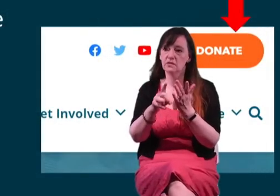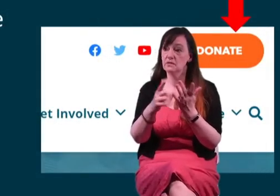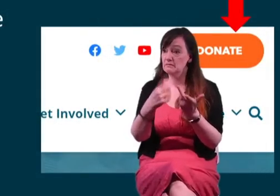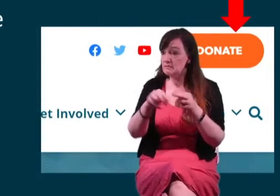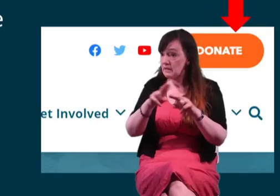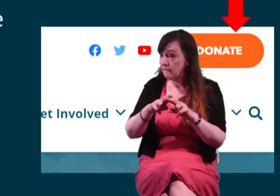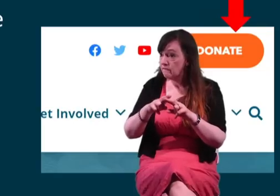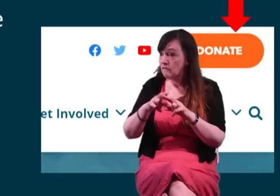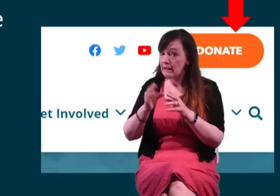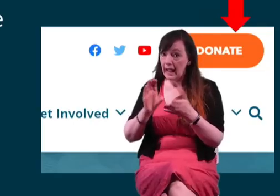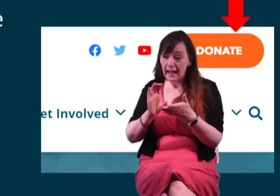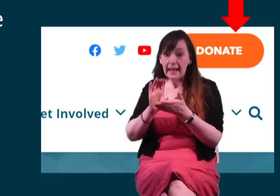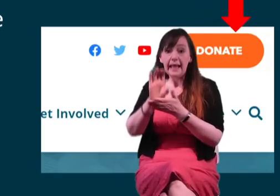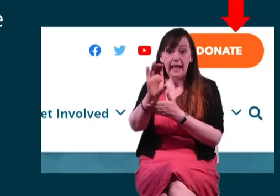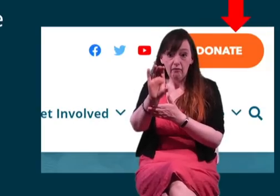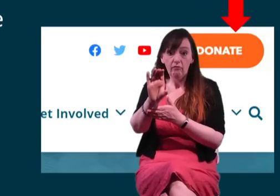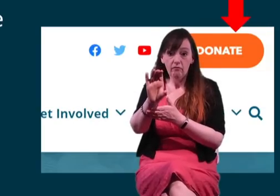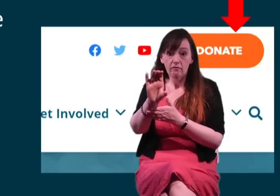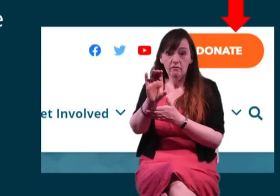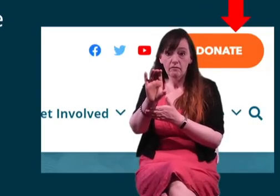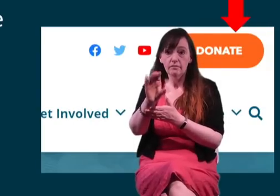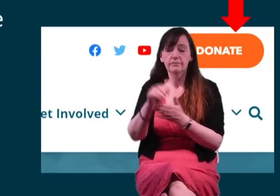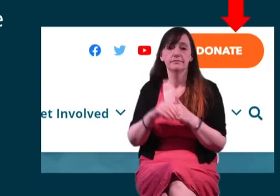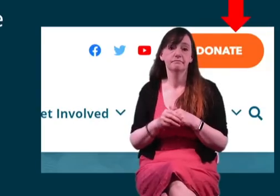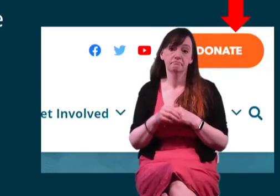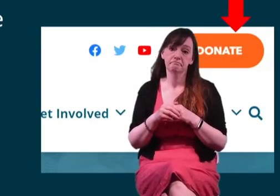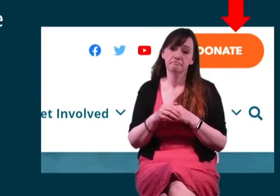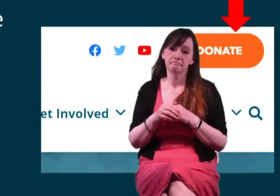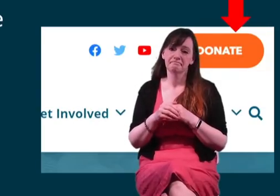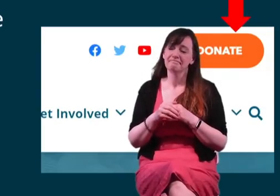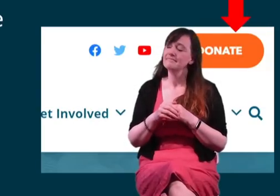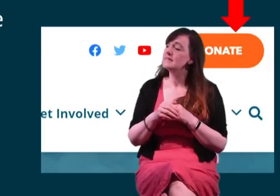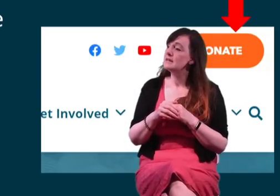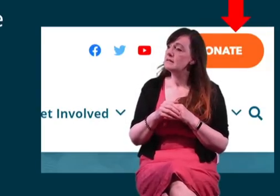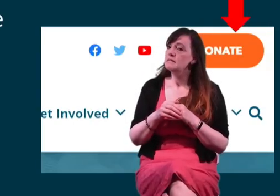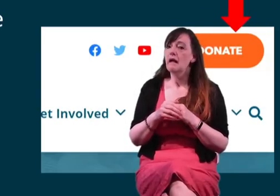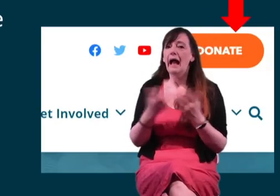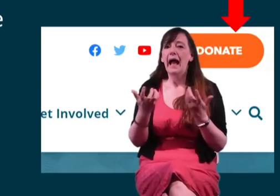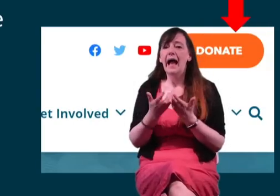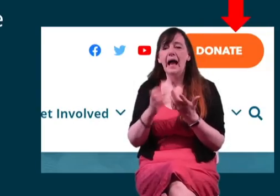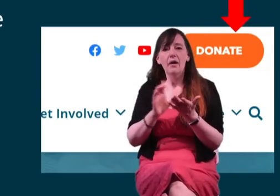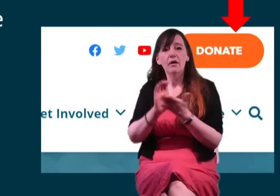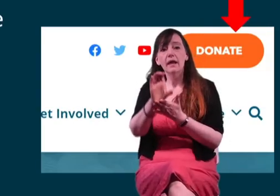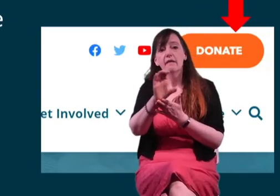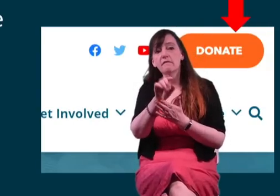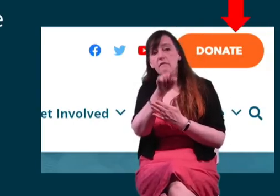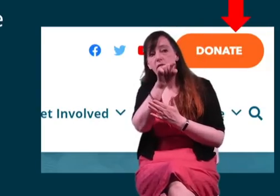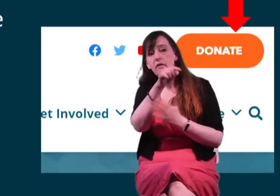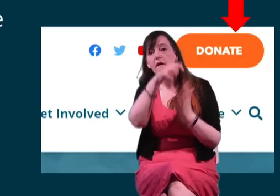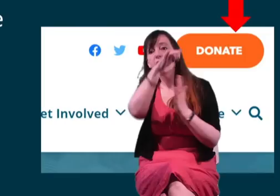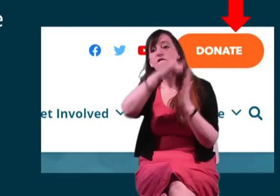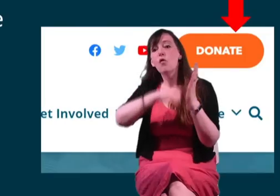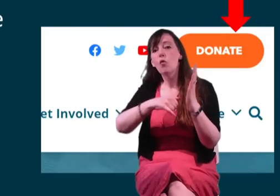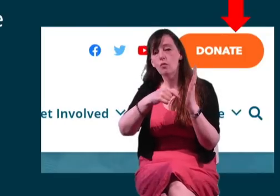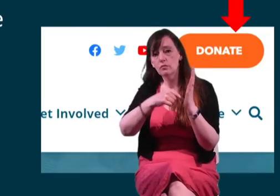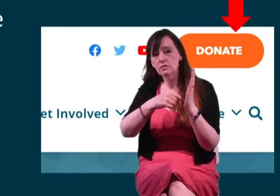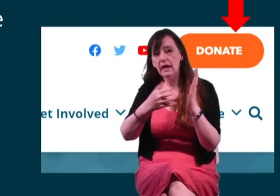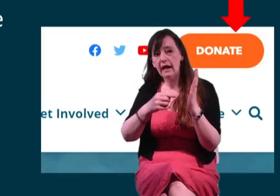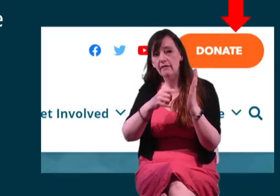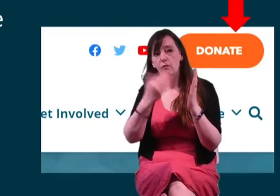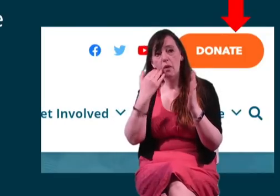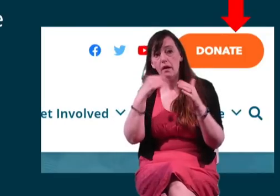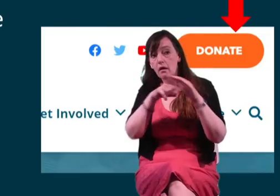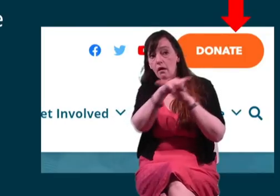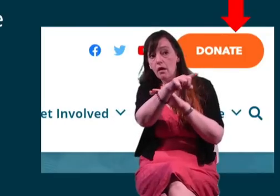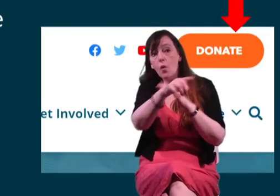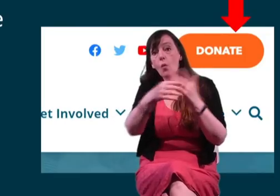give, there will be some forms available at the back, hopefully either on the way out now, at the end of this meeting, or